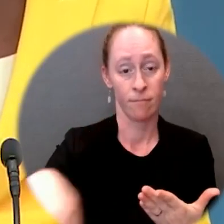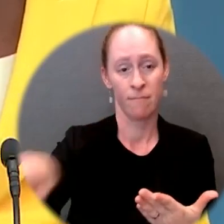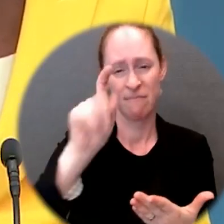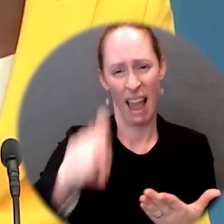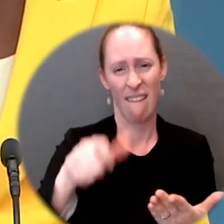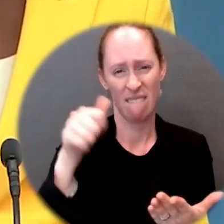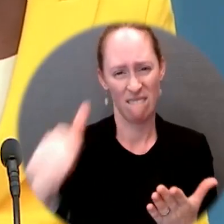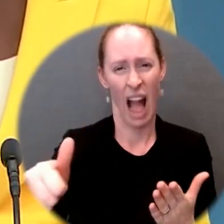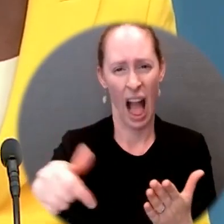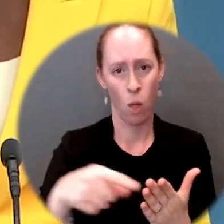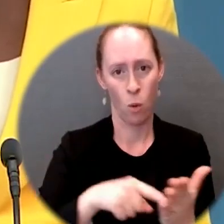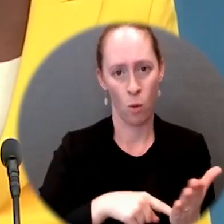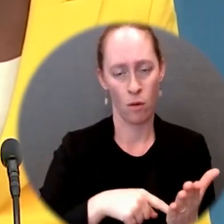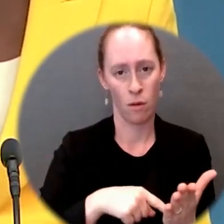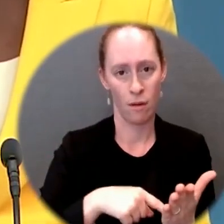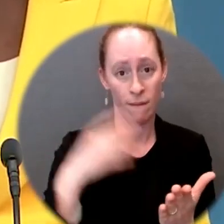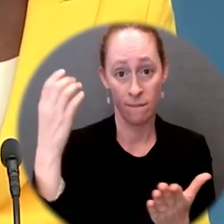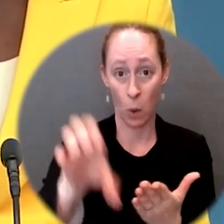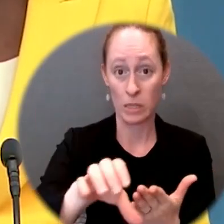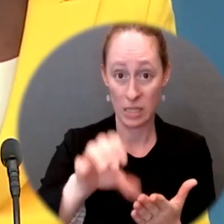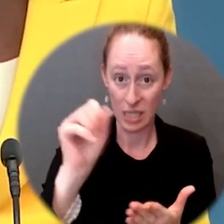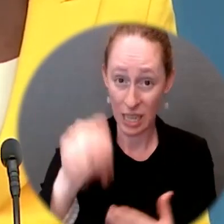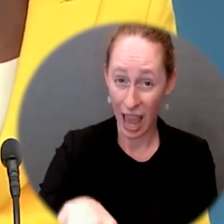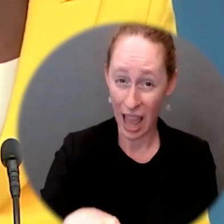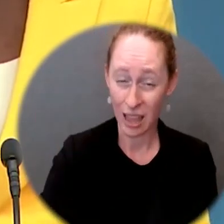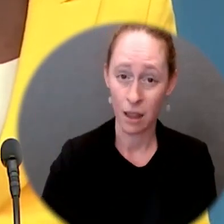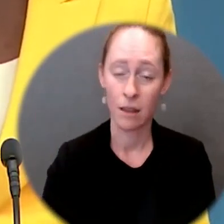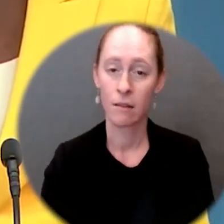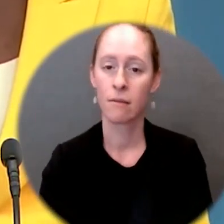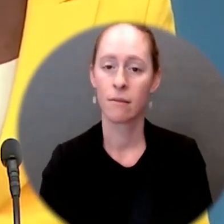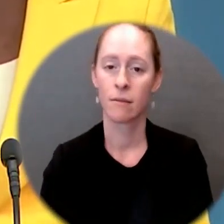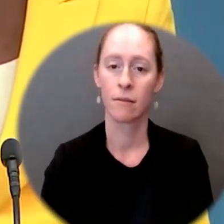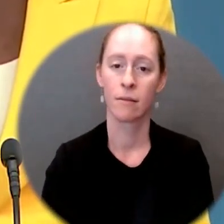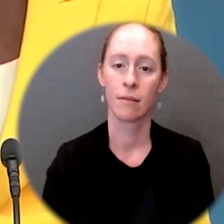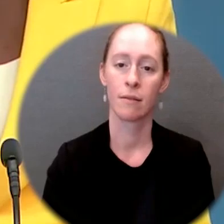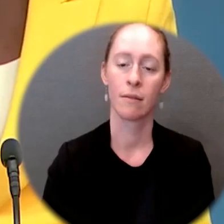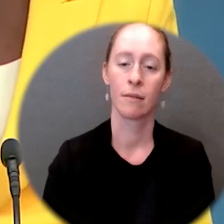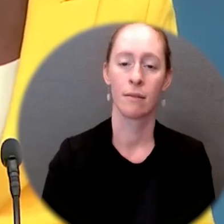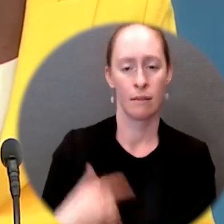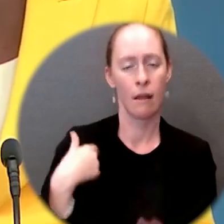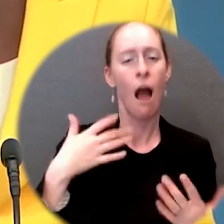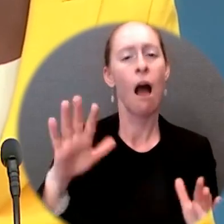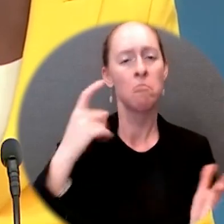companies, we have to remember that they are, and the unions have worked out